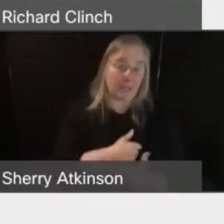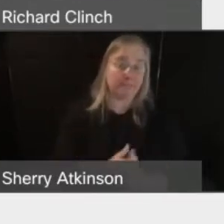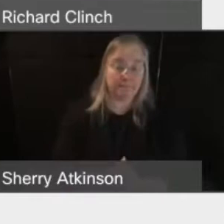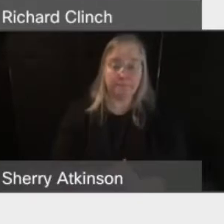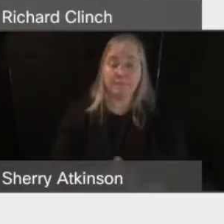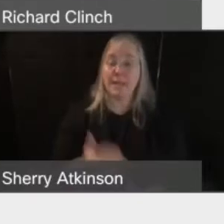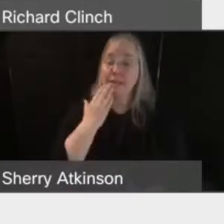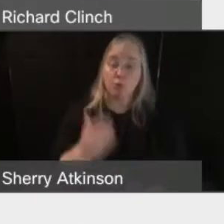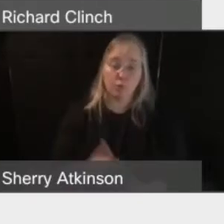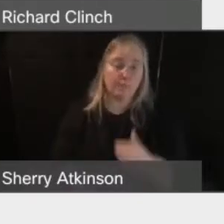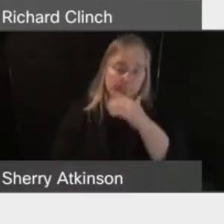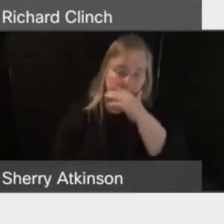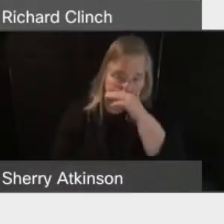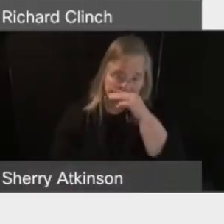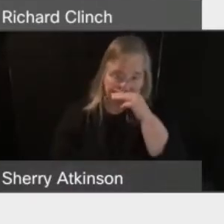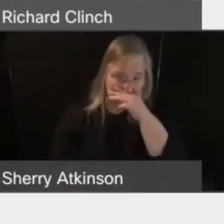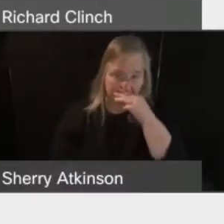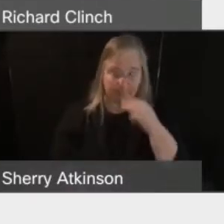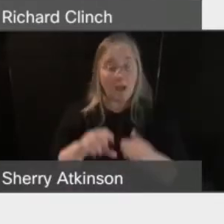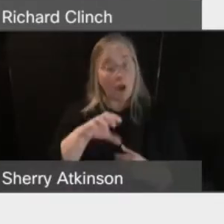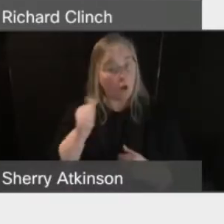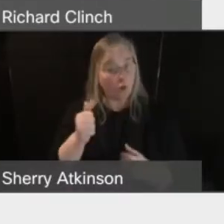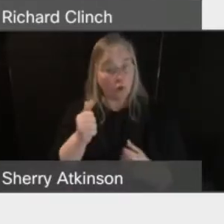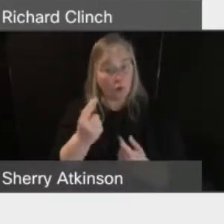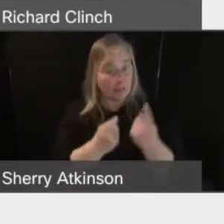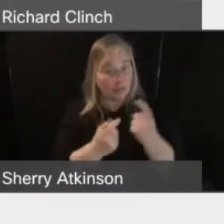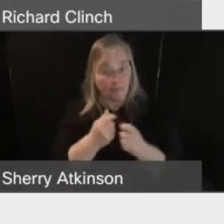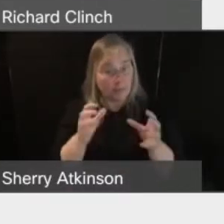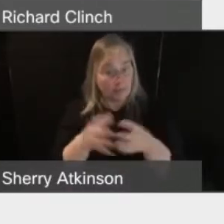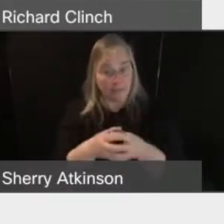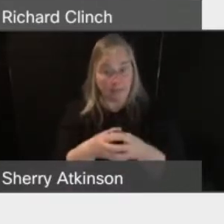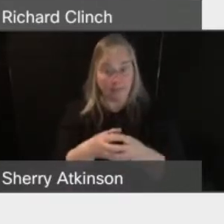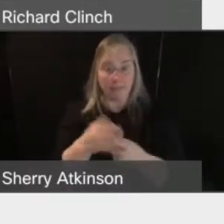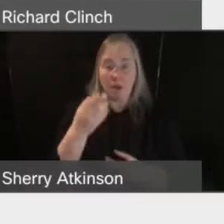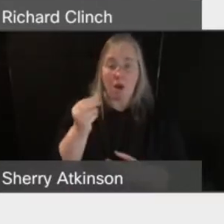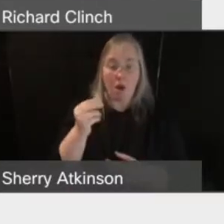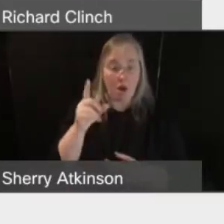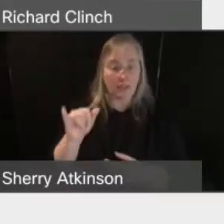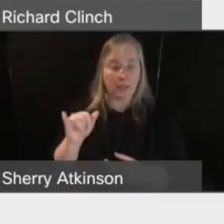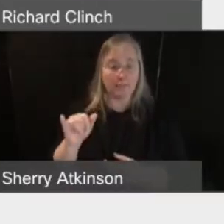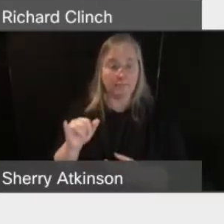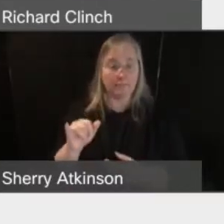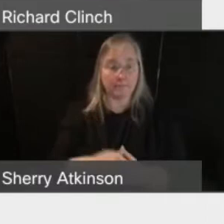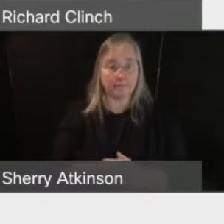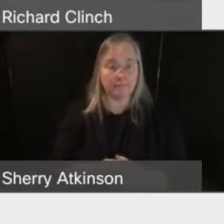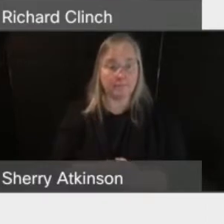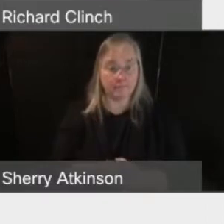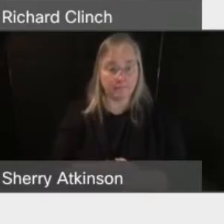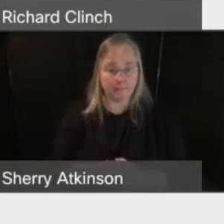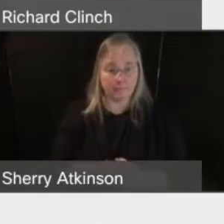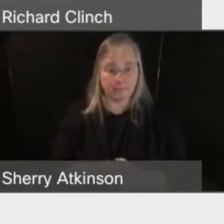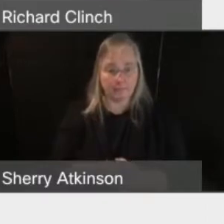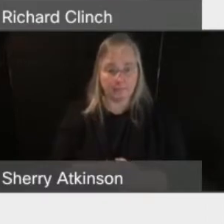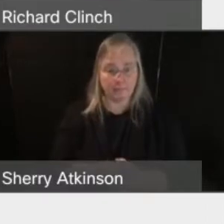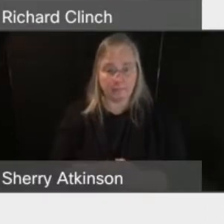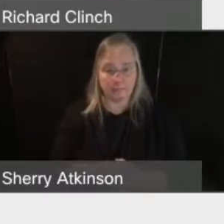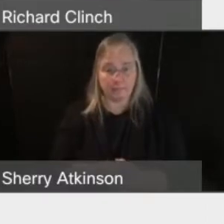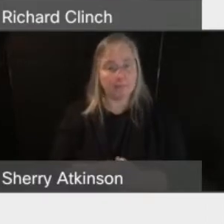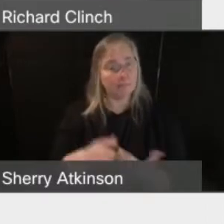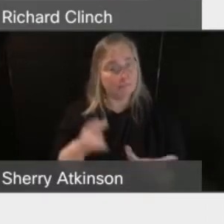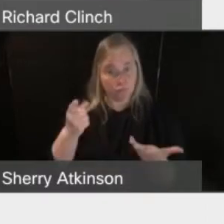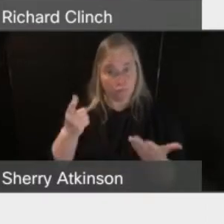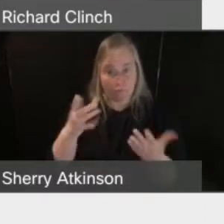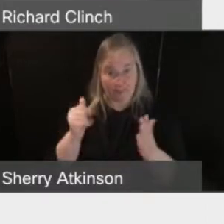Thank you. Any other questions from the committee? Holly? Barbara? Barbara. Okay, I was go ahead. wondering, have you